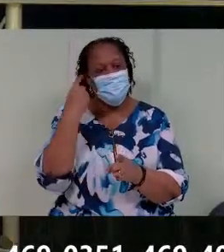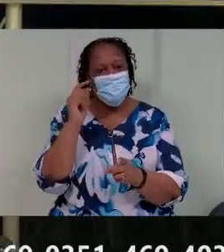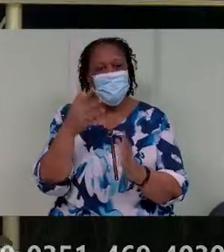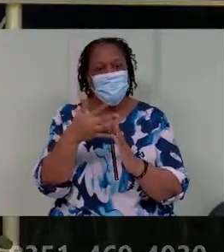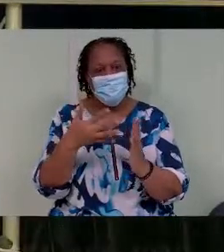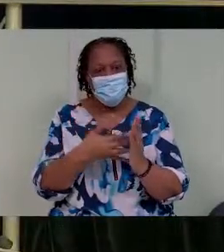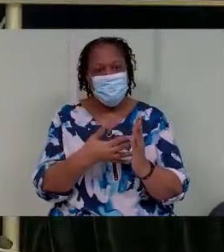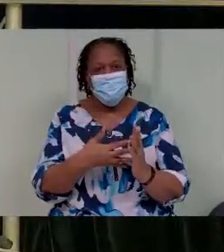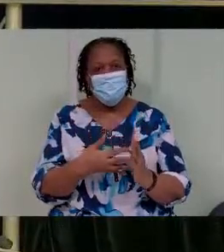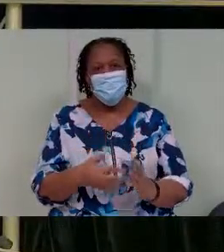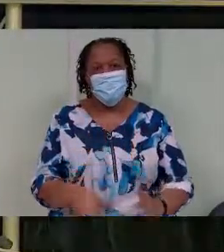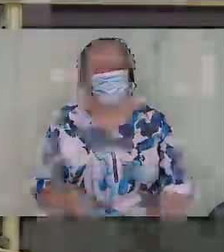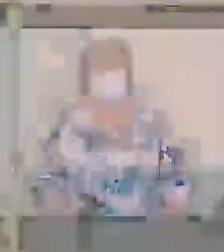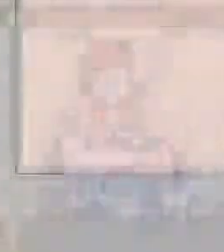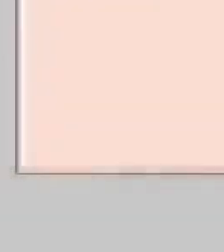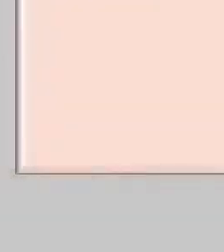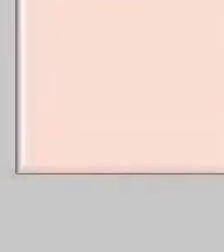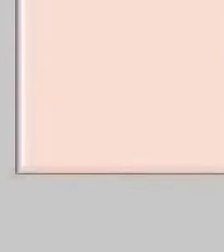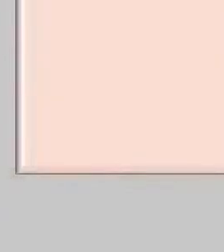locally.